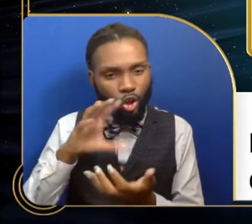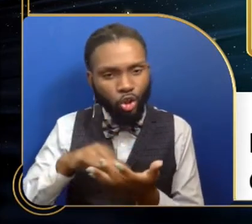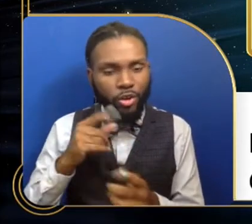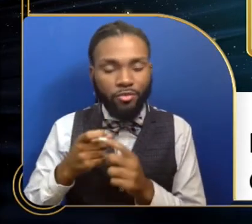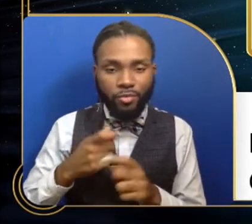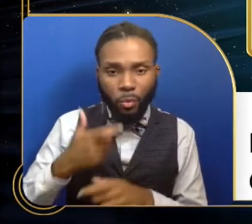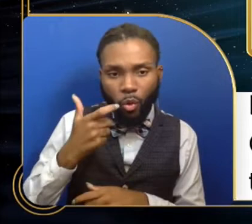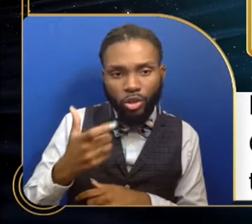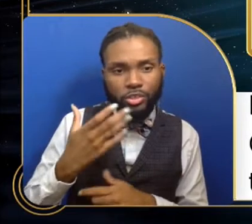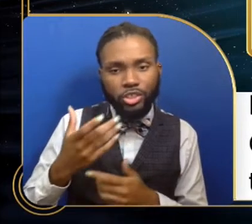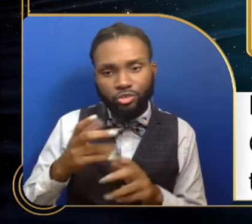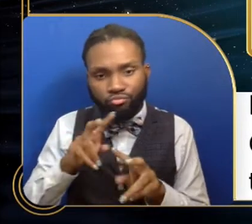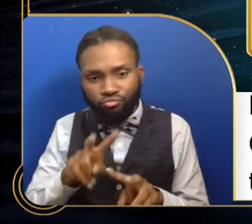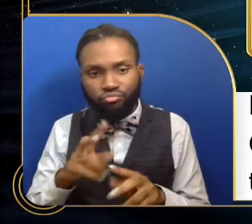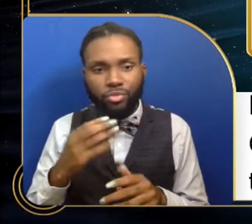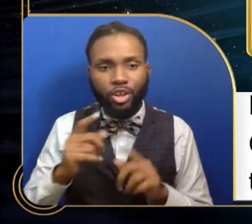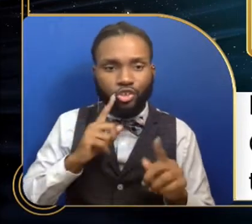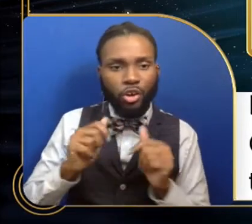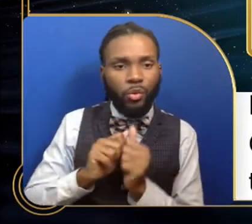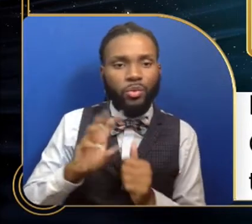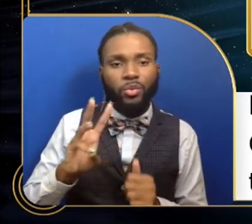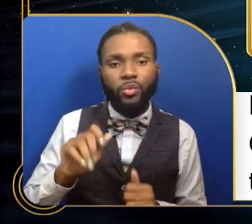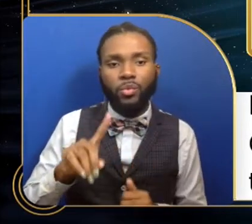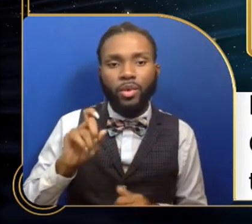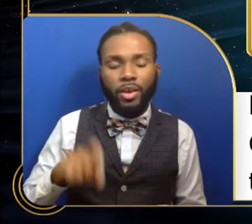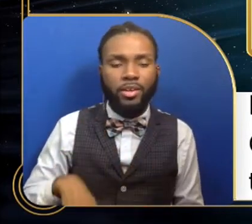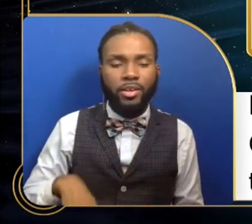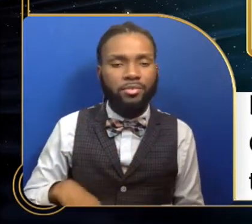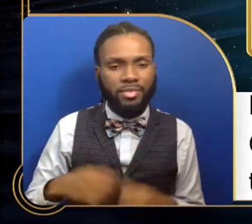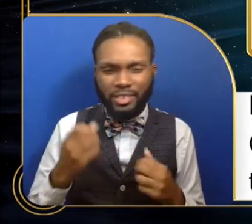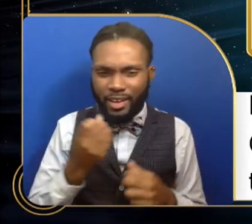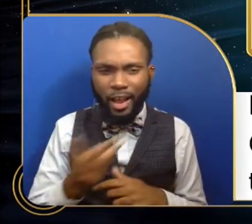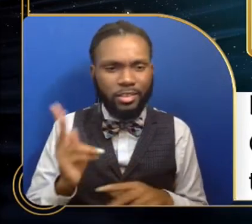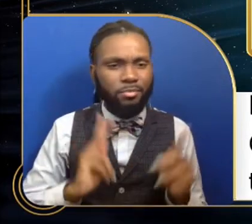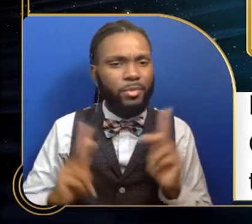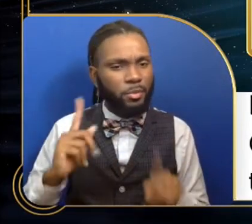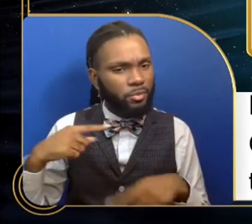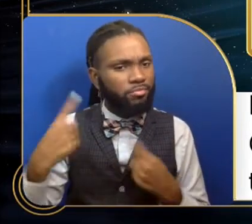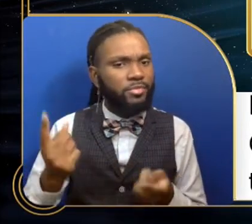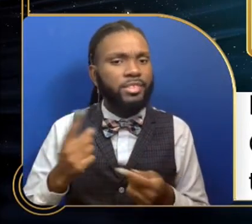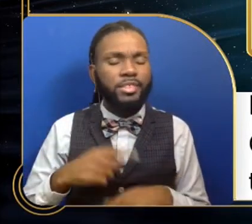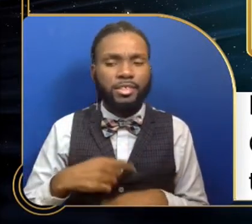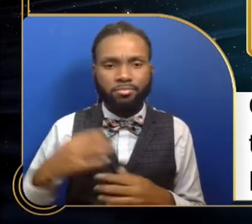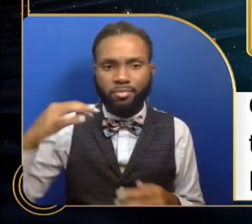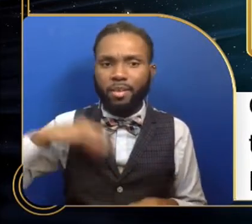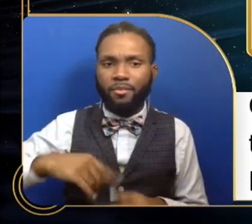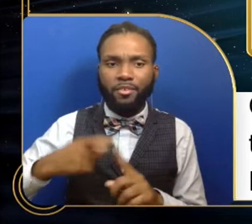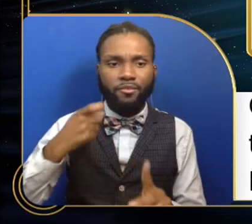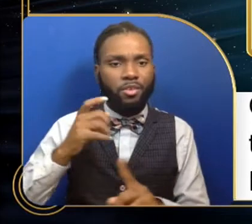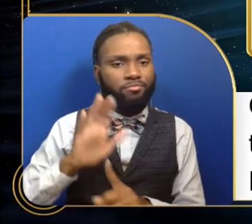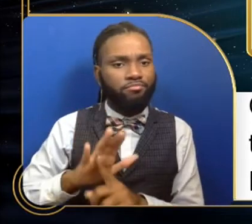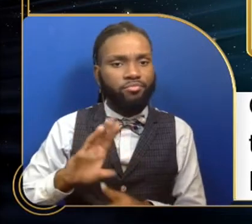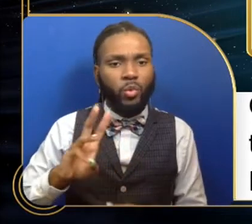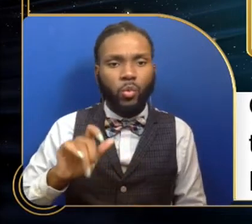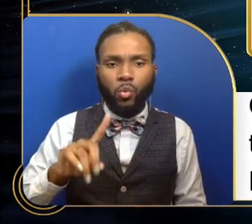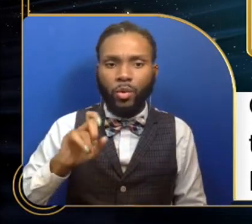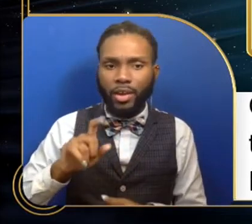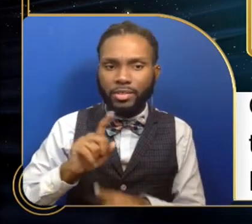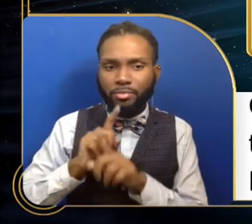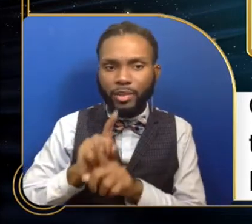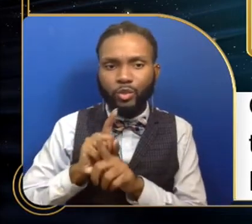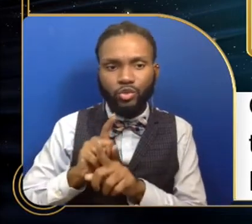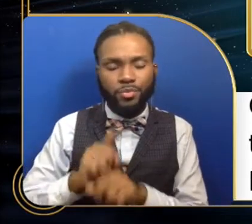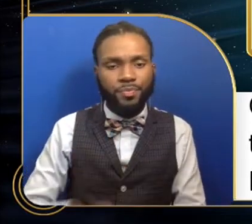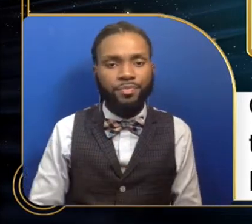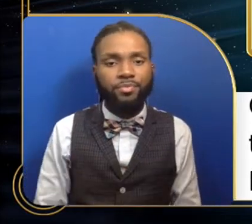Wade. Countless people have since benefited from Wade's mentorship. Wade